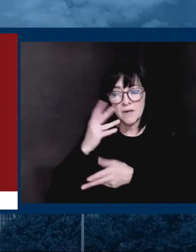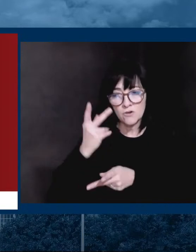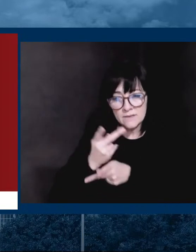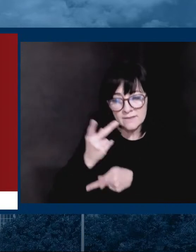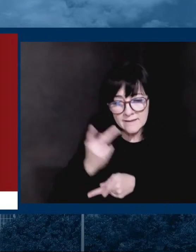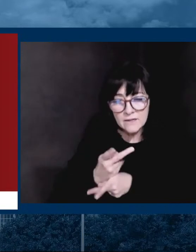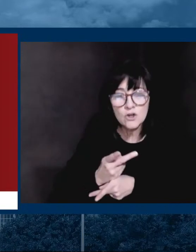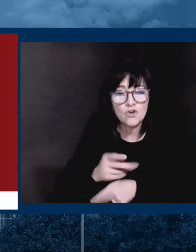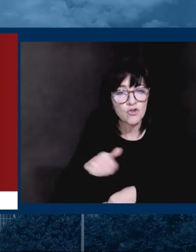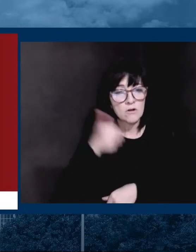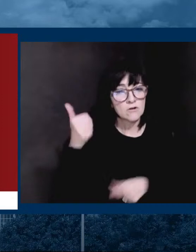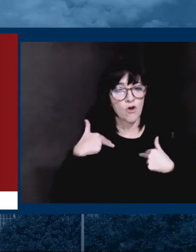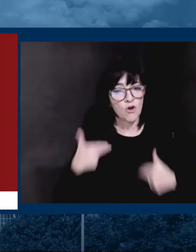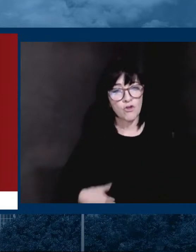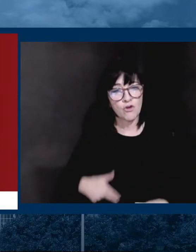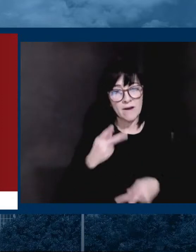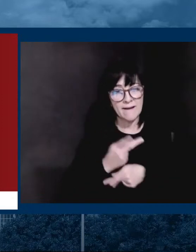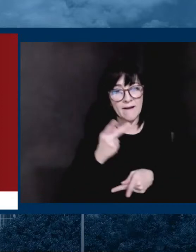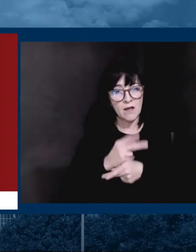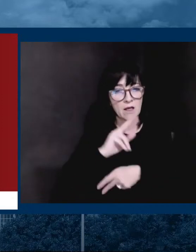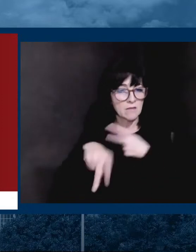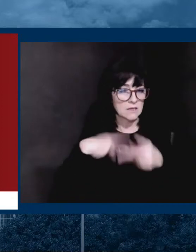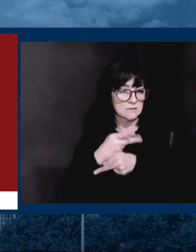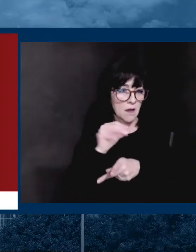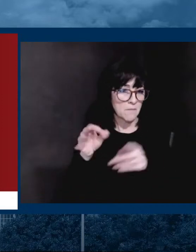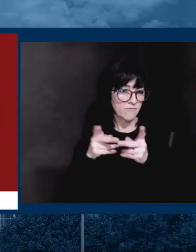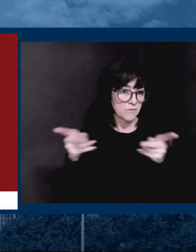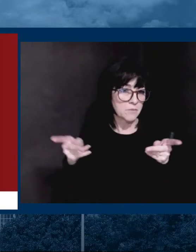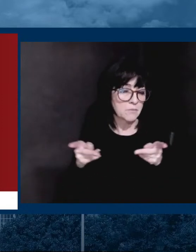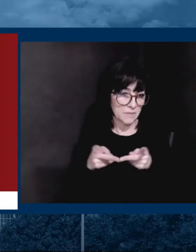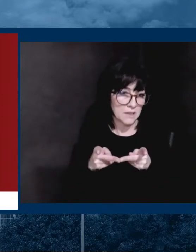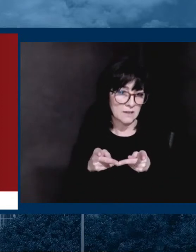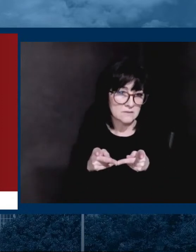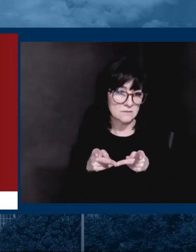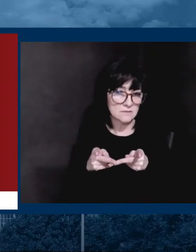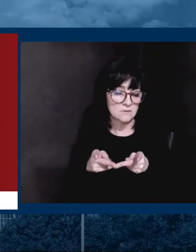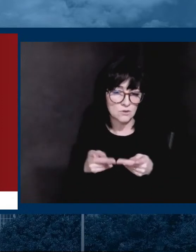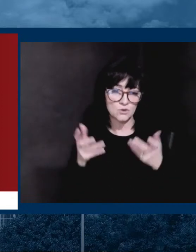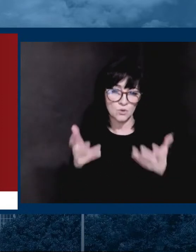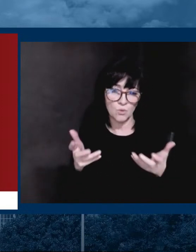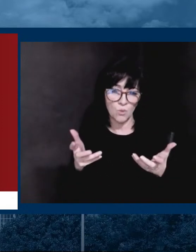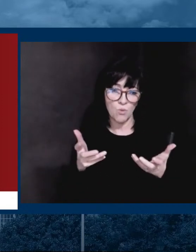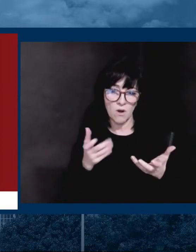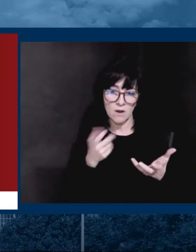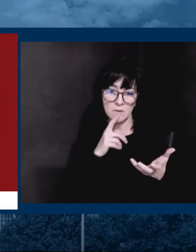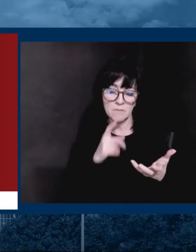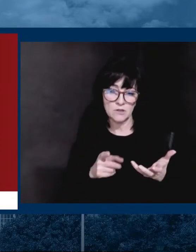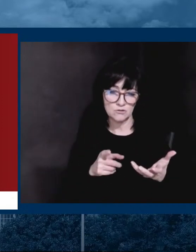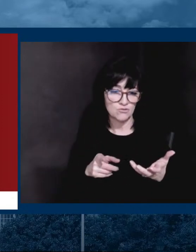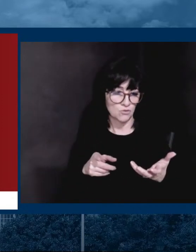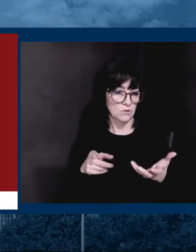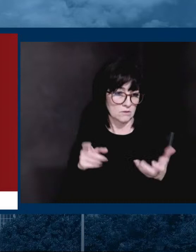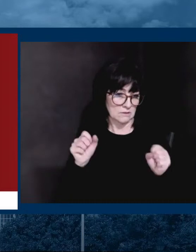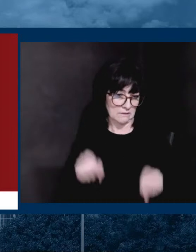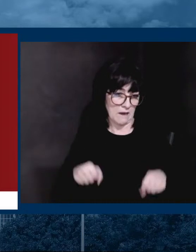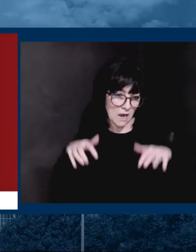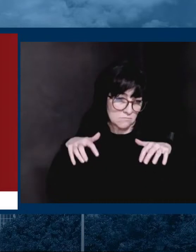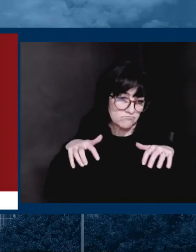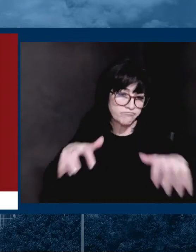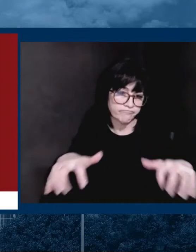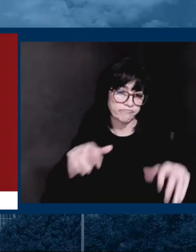other healthcare providers, and ultimately our mass vaccination sites across the state. Dr. Rattay.